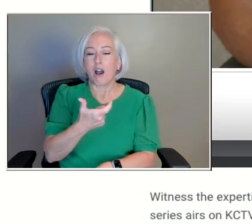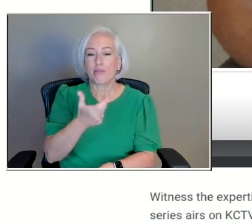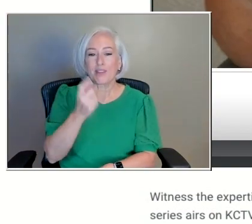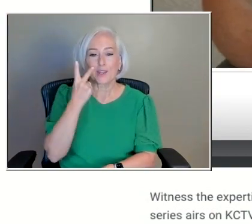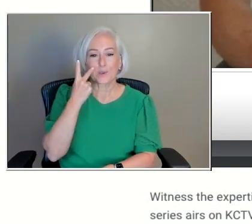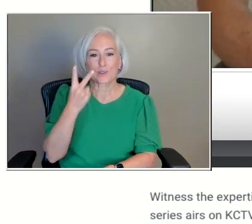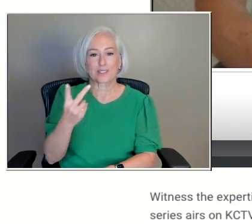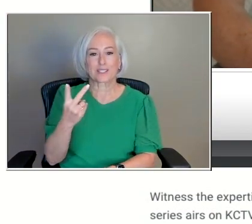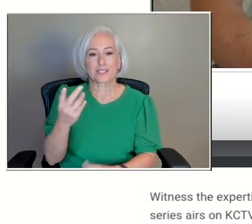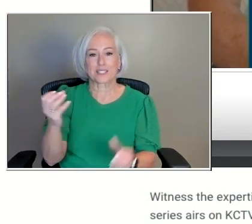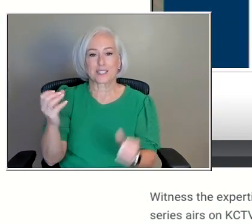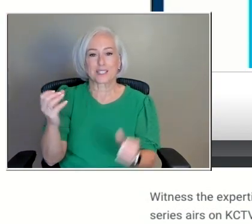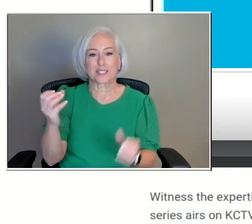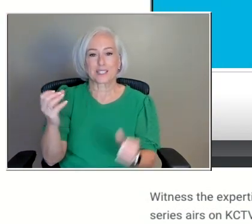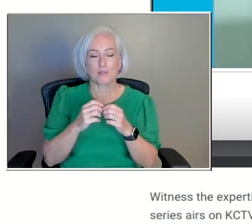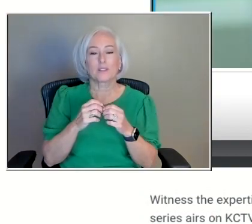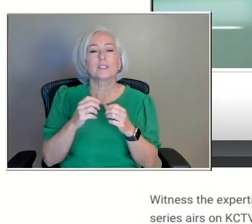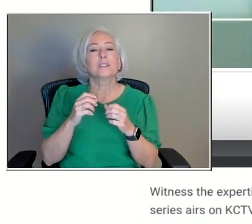Visit